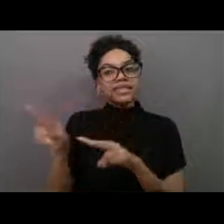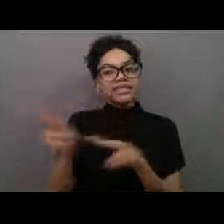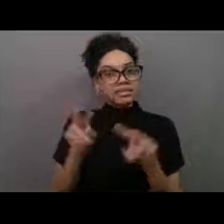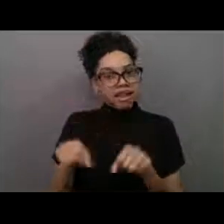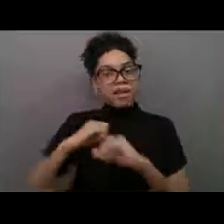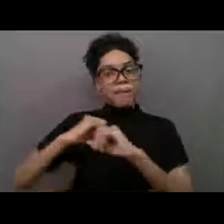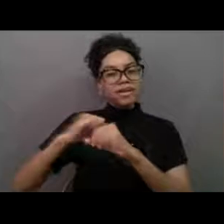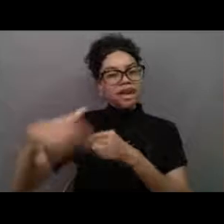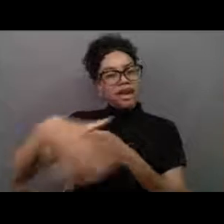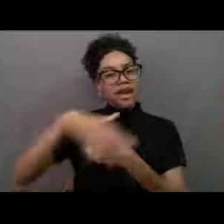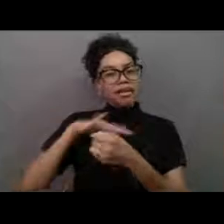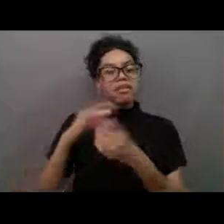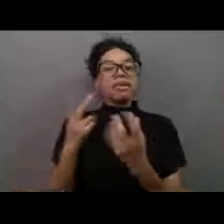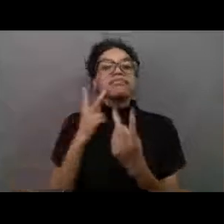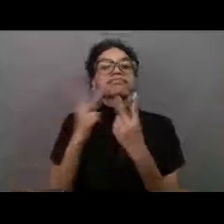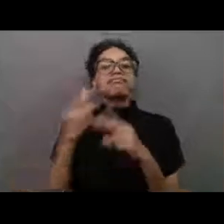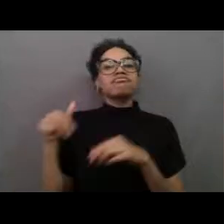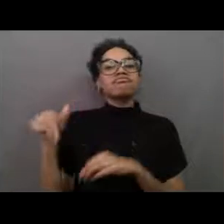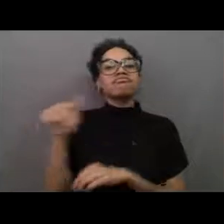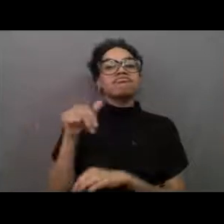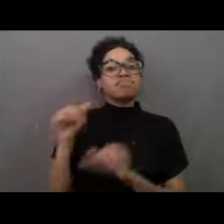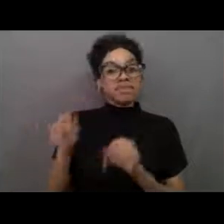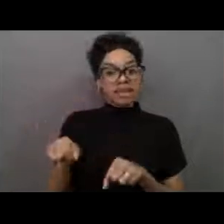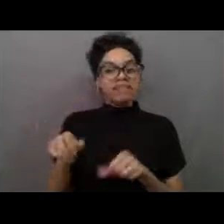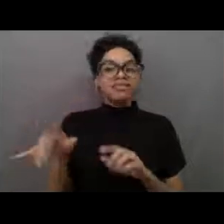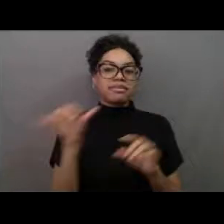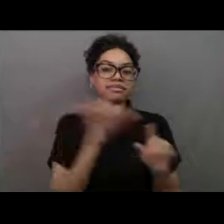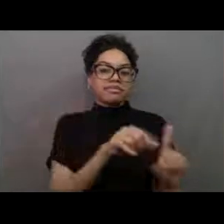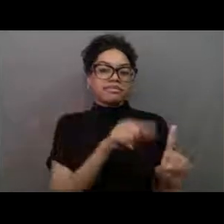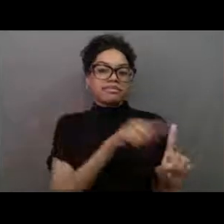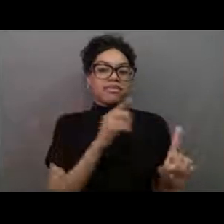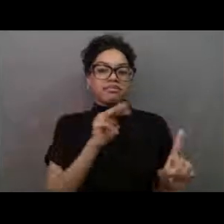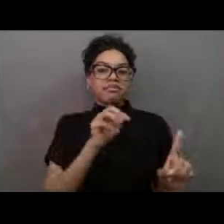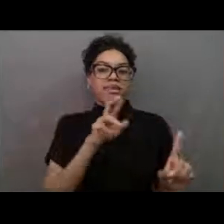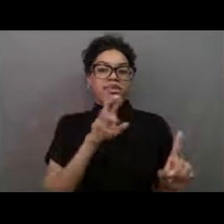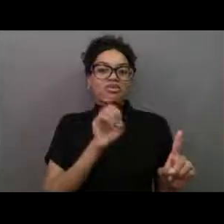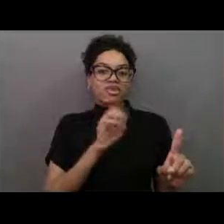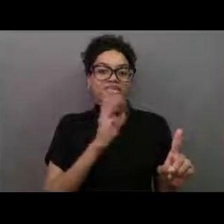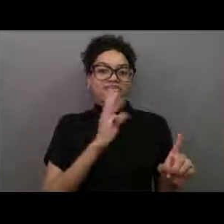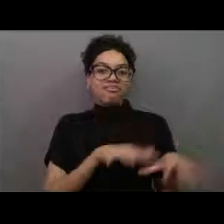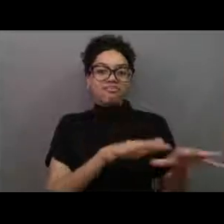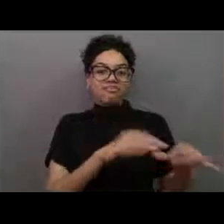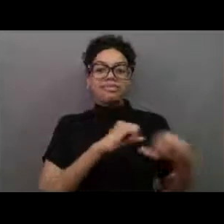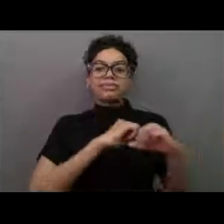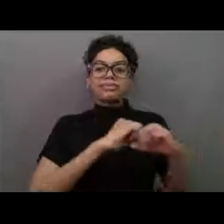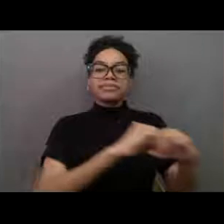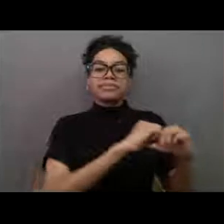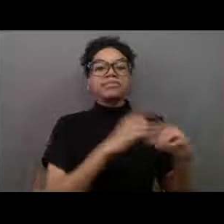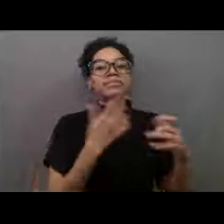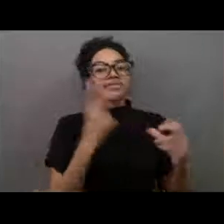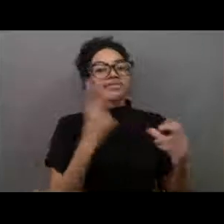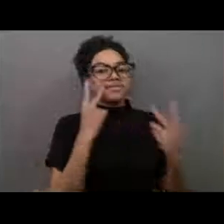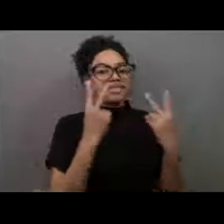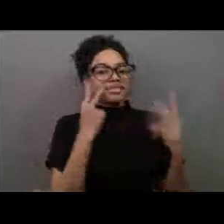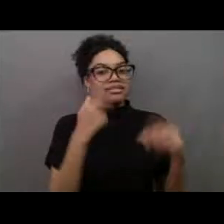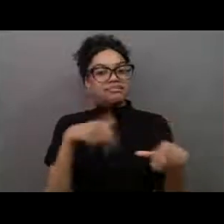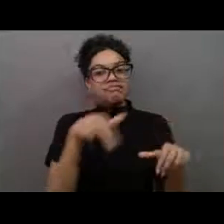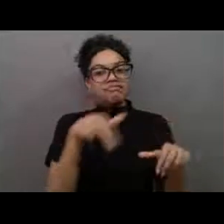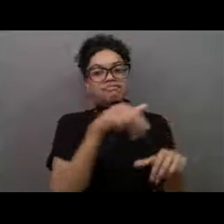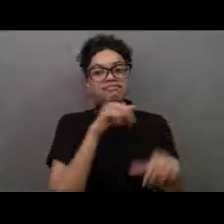going to talk about the only one located in the Gulf of Mexico. And as I mentioned already, that is Flower Garden Banks National Marine